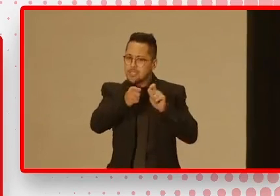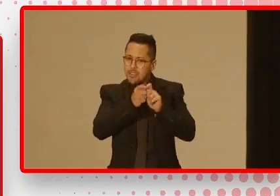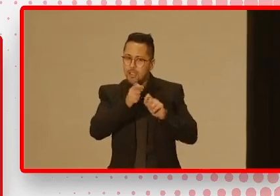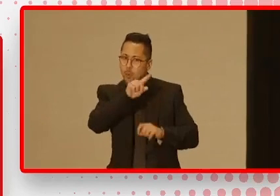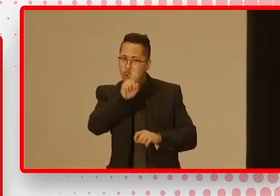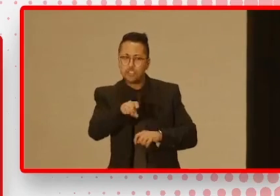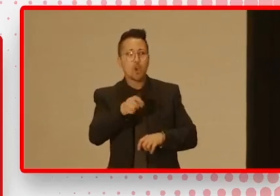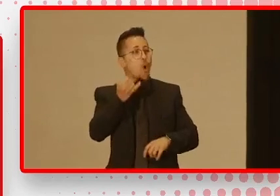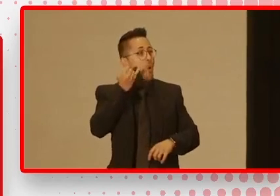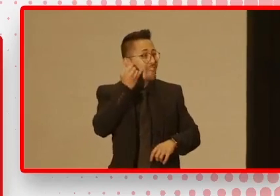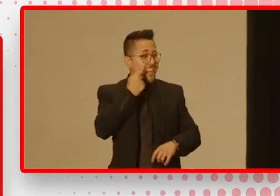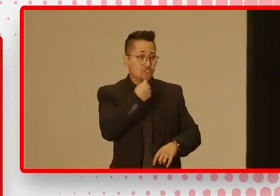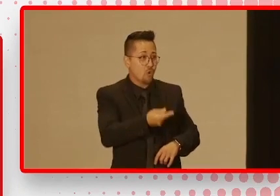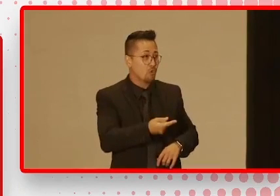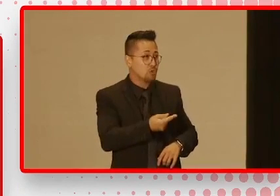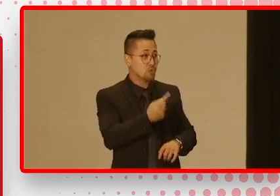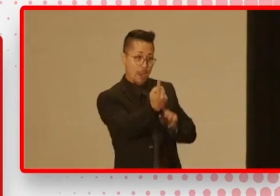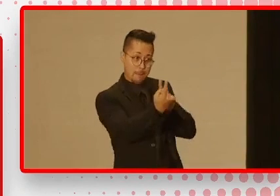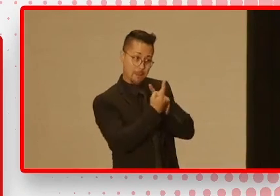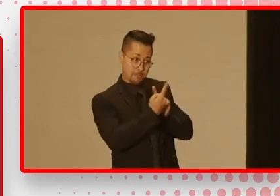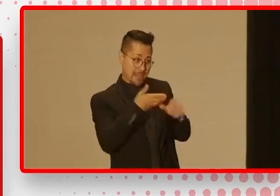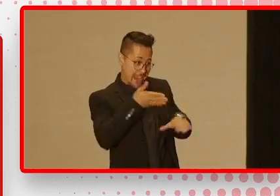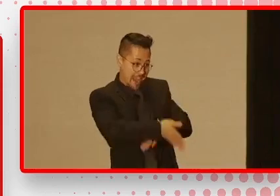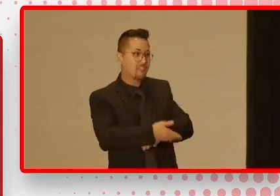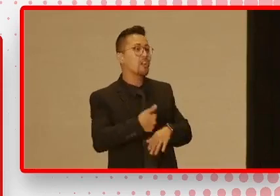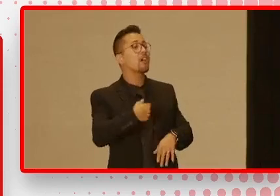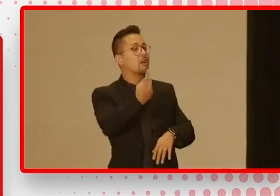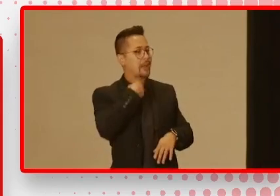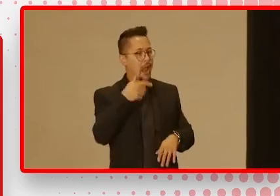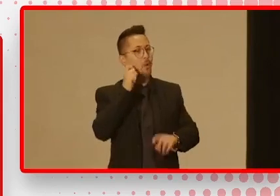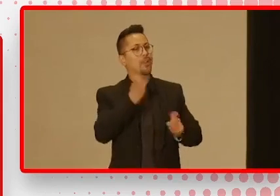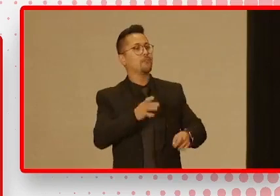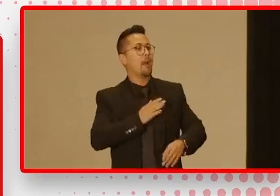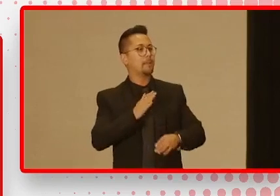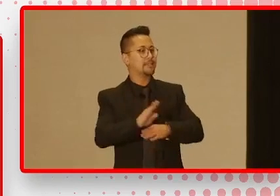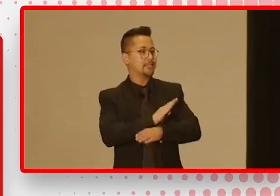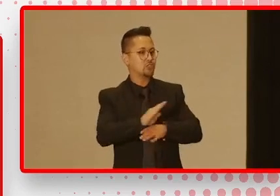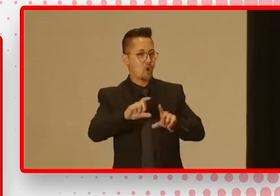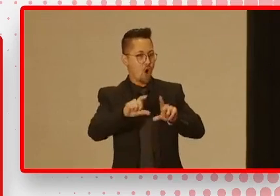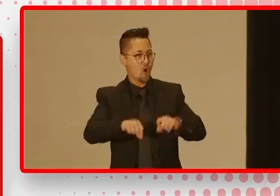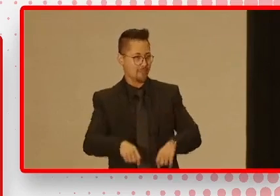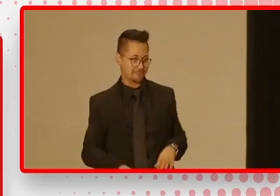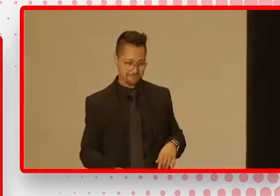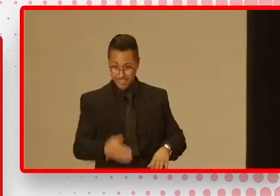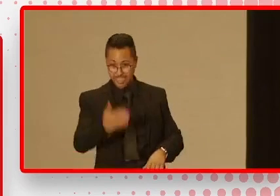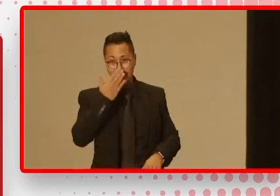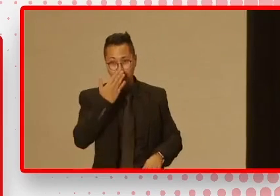come see me afterwards, come see me, and I'll give you my business card. We'll talk. Thank you.